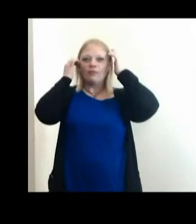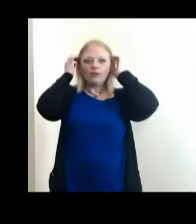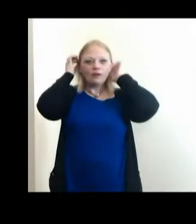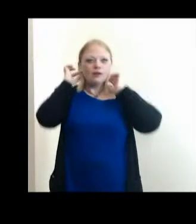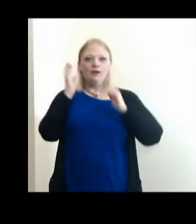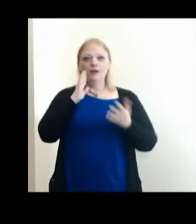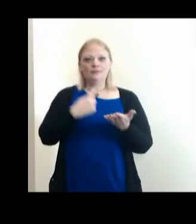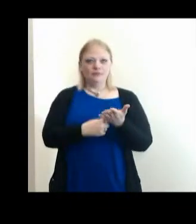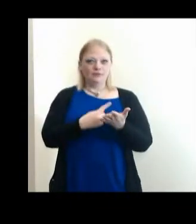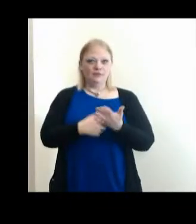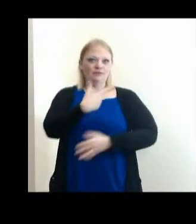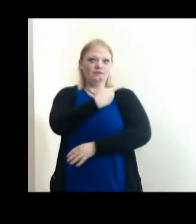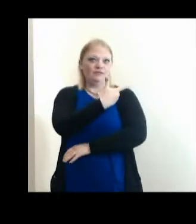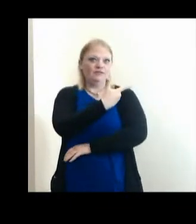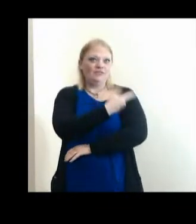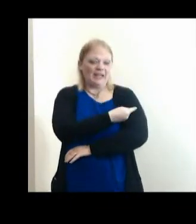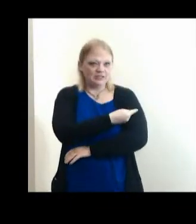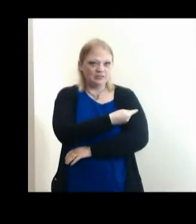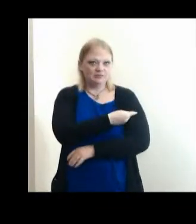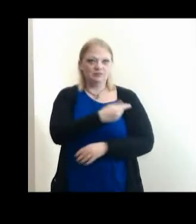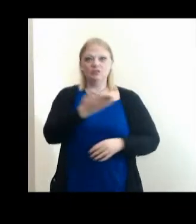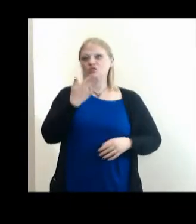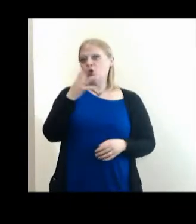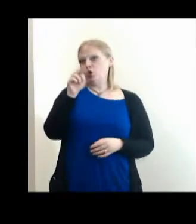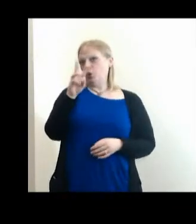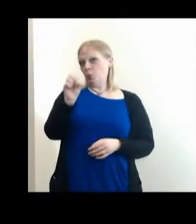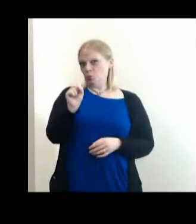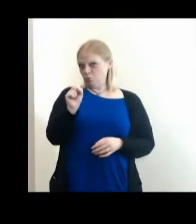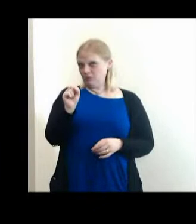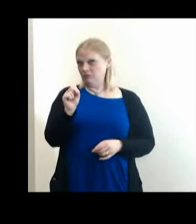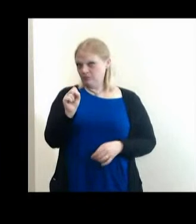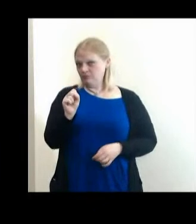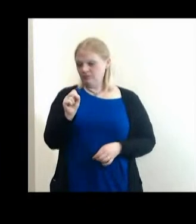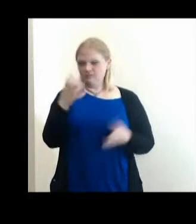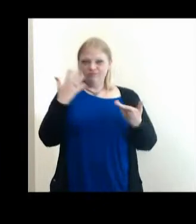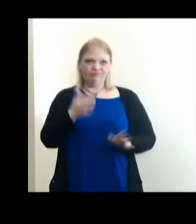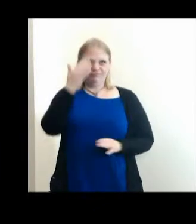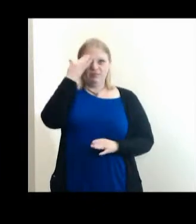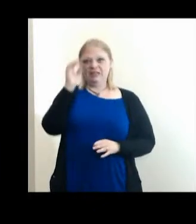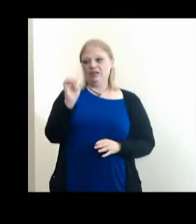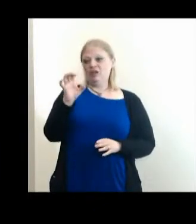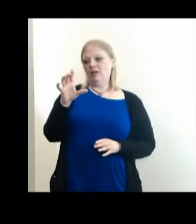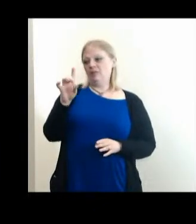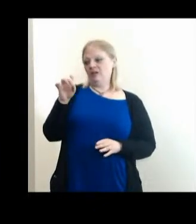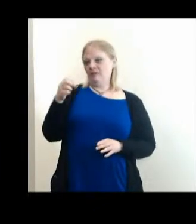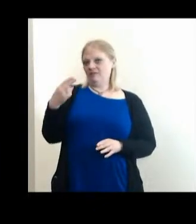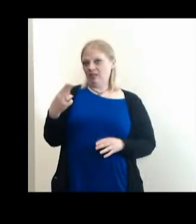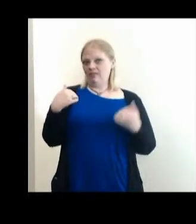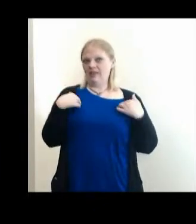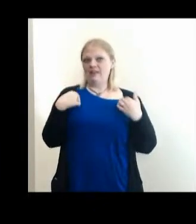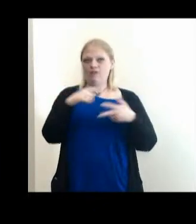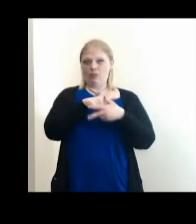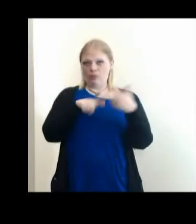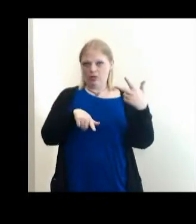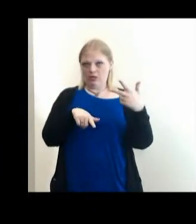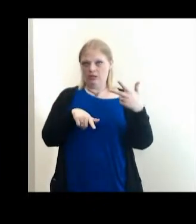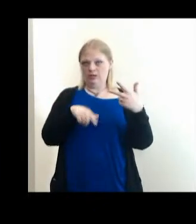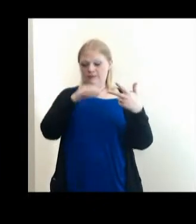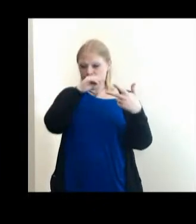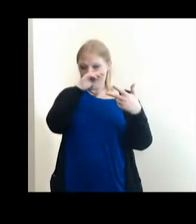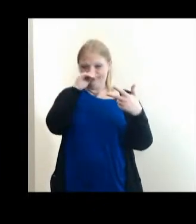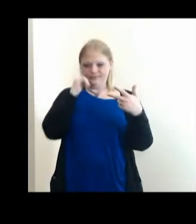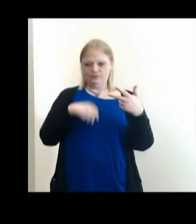talk about vaccinations, because that is good news. So as you know, the Erie County Health Department, we have 3 sites where we